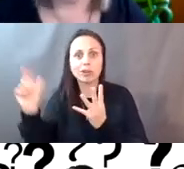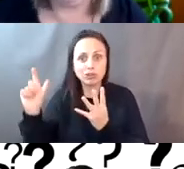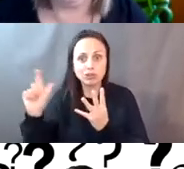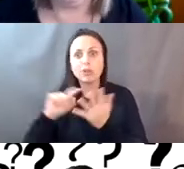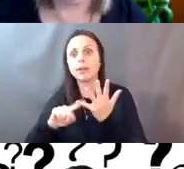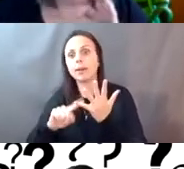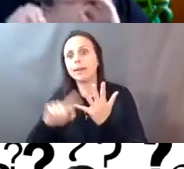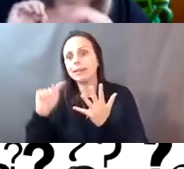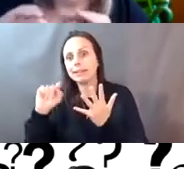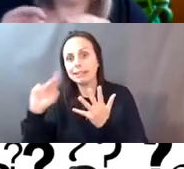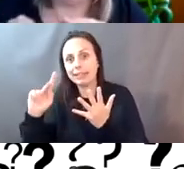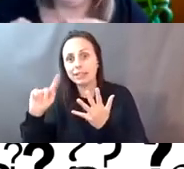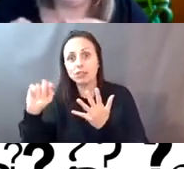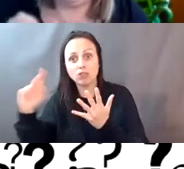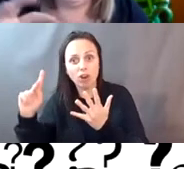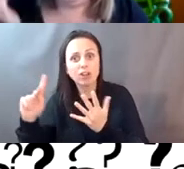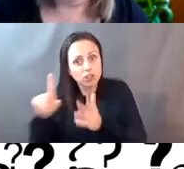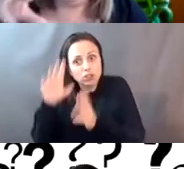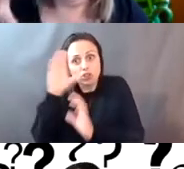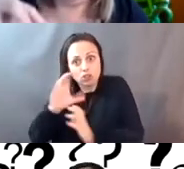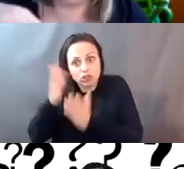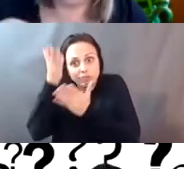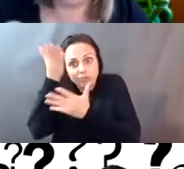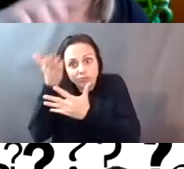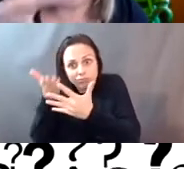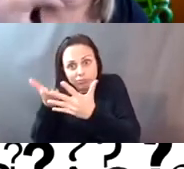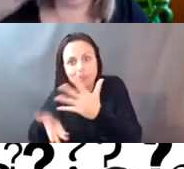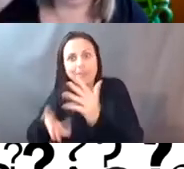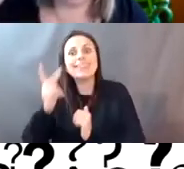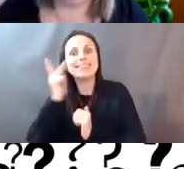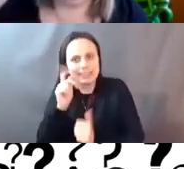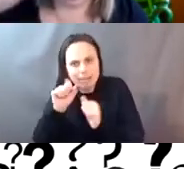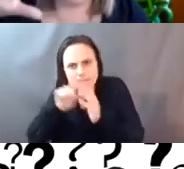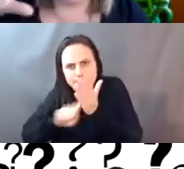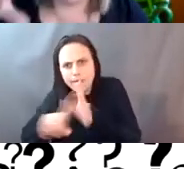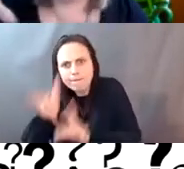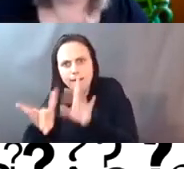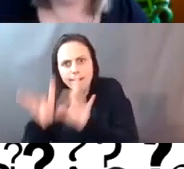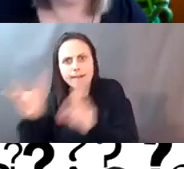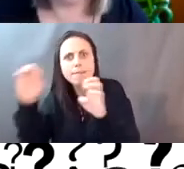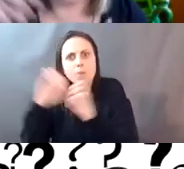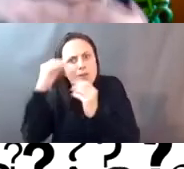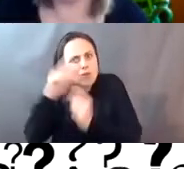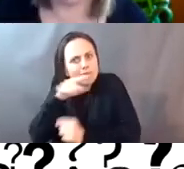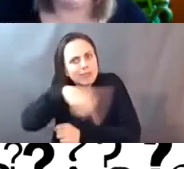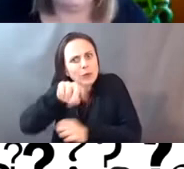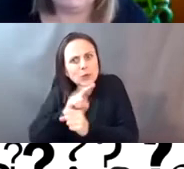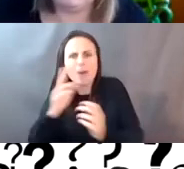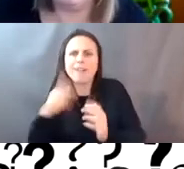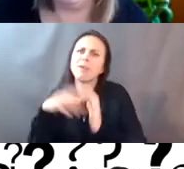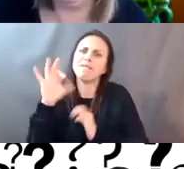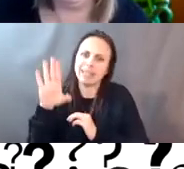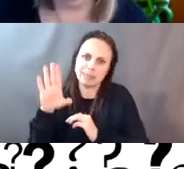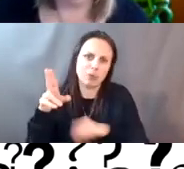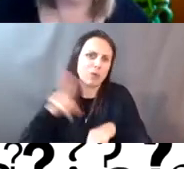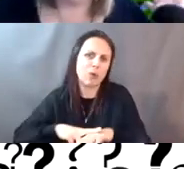to TikTok and do searches to see if you can find out, where they are. I mean, Facebook inevitably, because